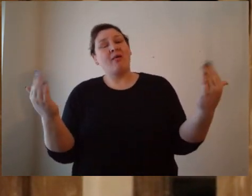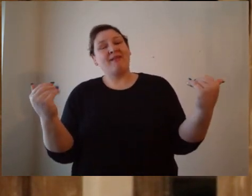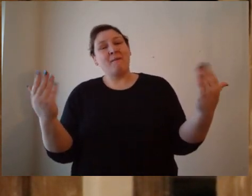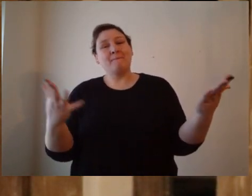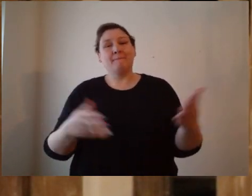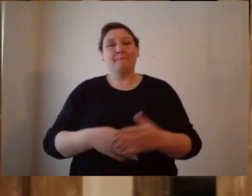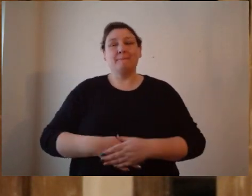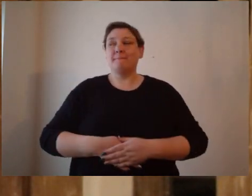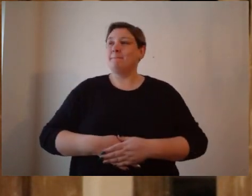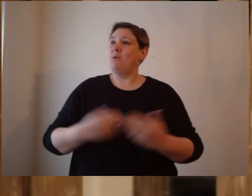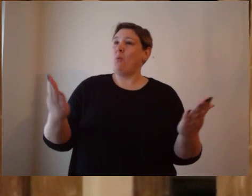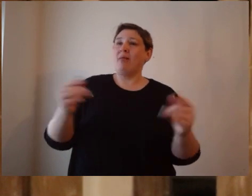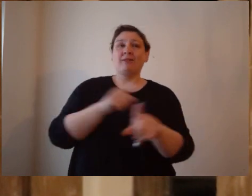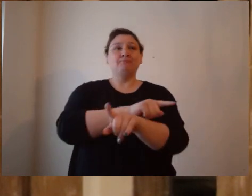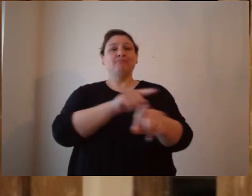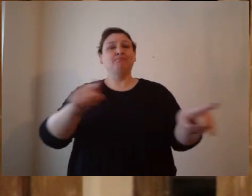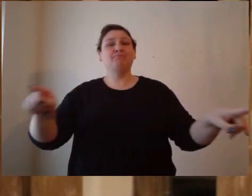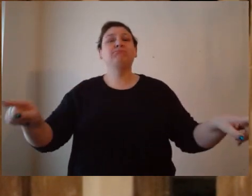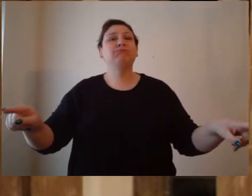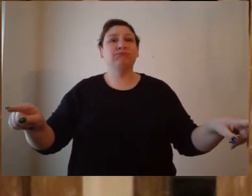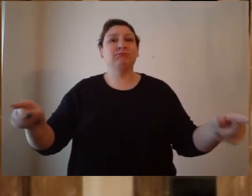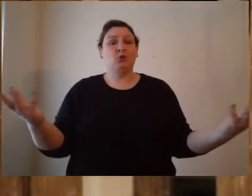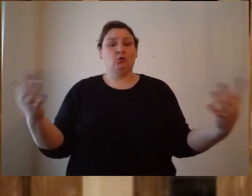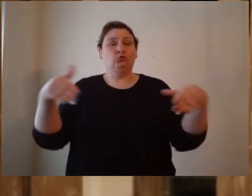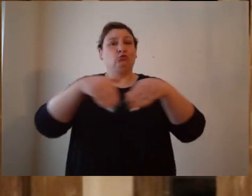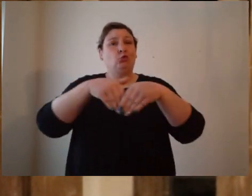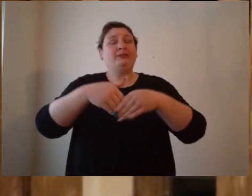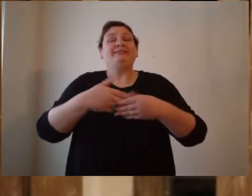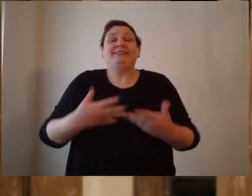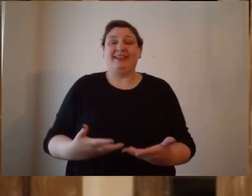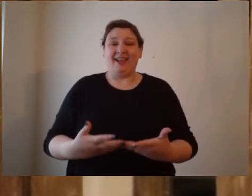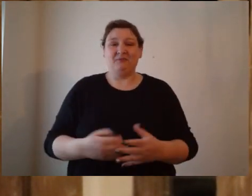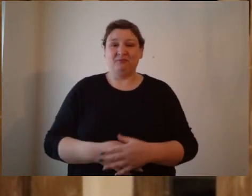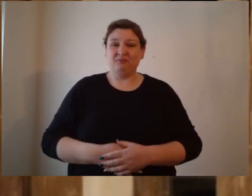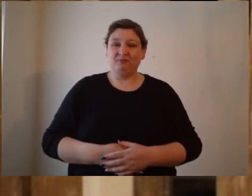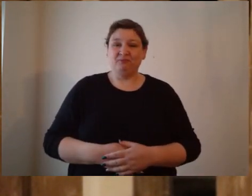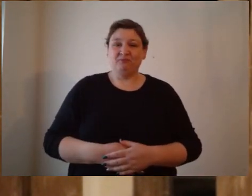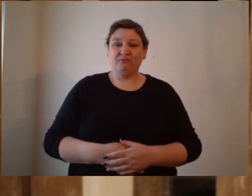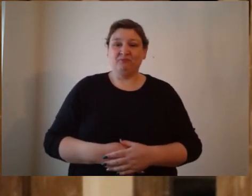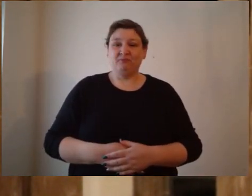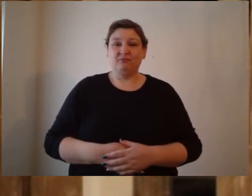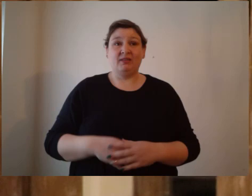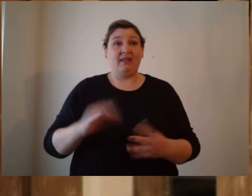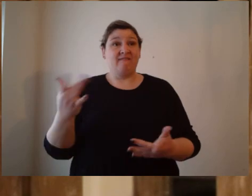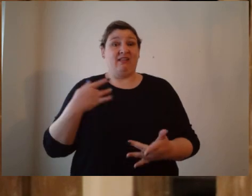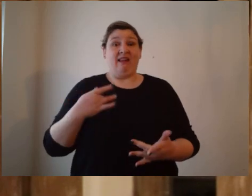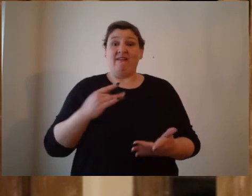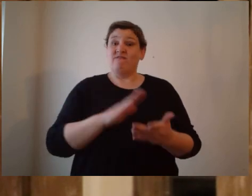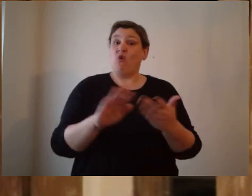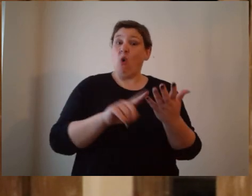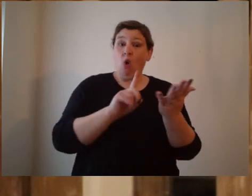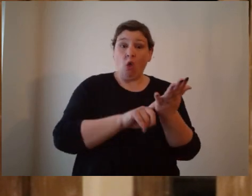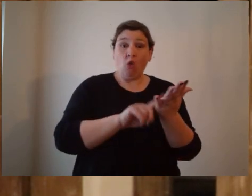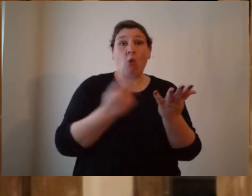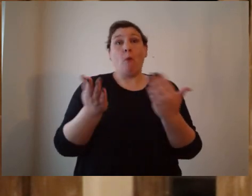welcome. Welcome to all of you who have joined us today. So those of you who are in Hull, and maybe